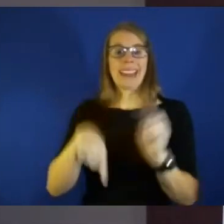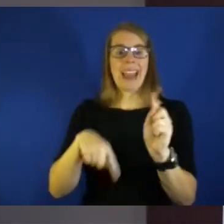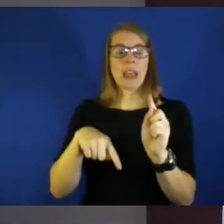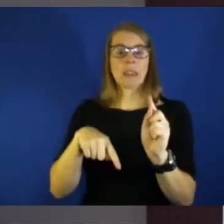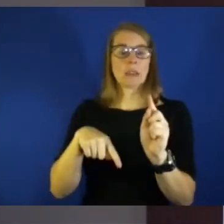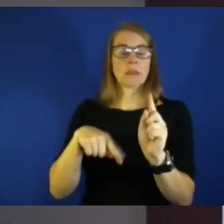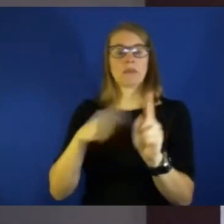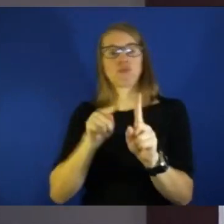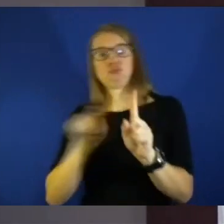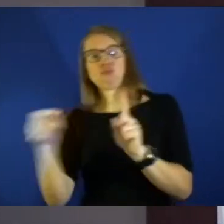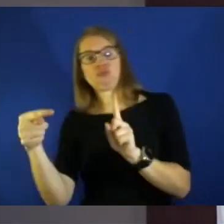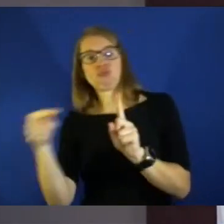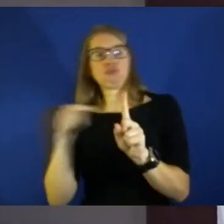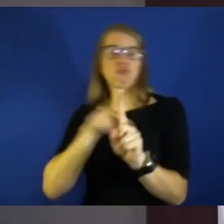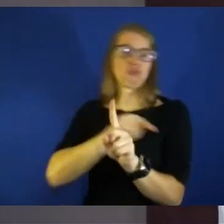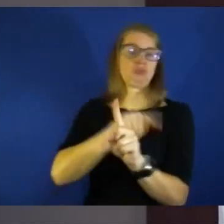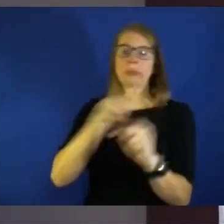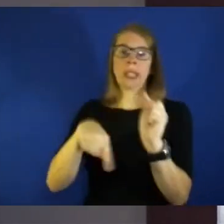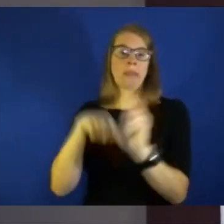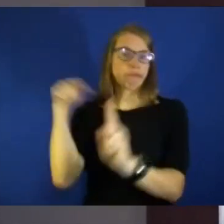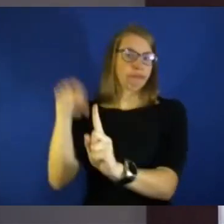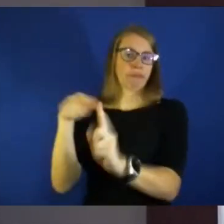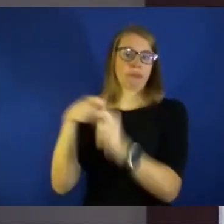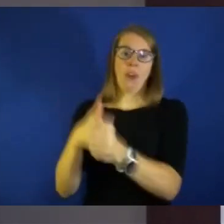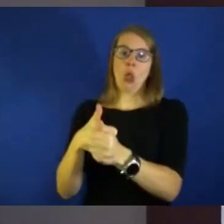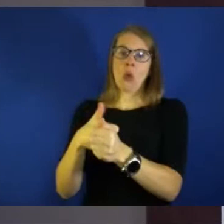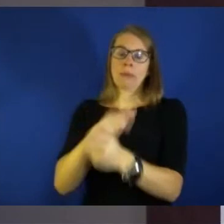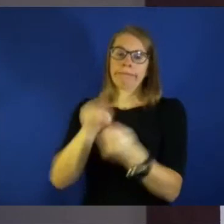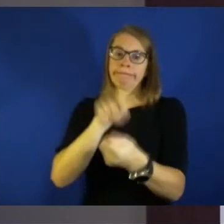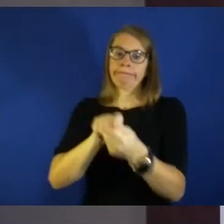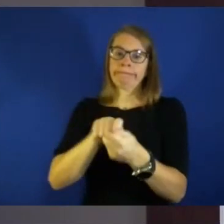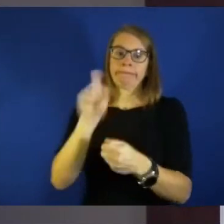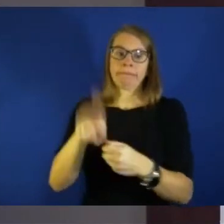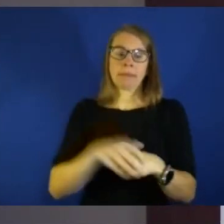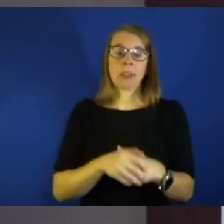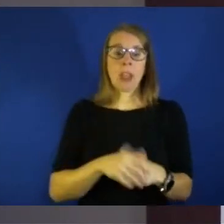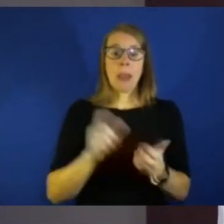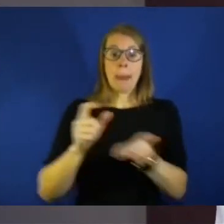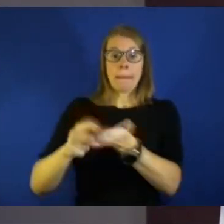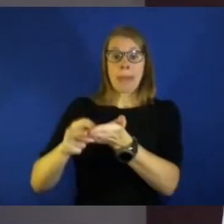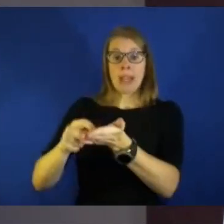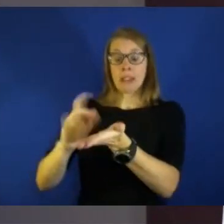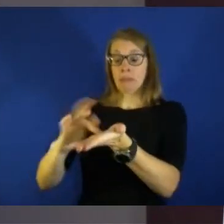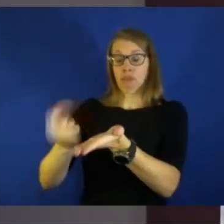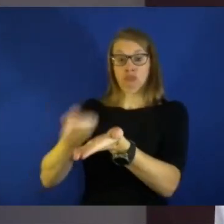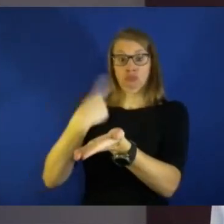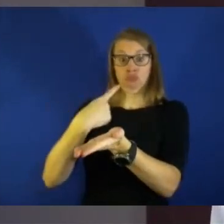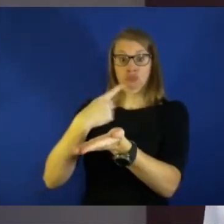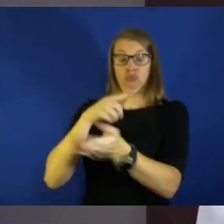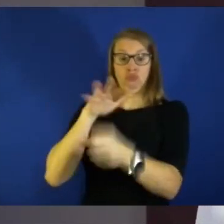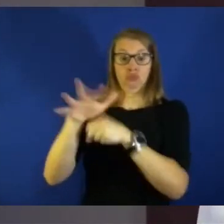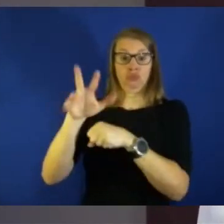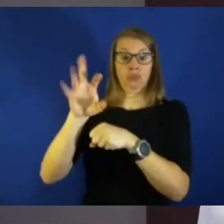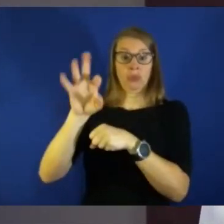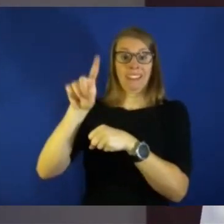it's different than a medicine that's fully FDA approved. Doctors can prescribe it off-label.